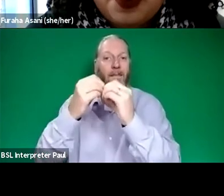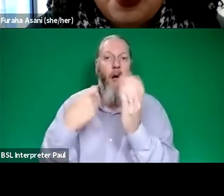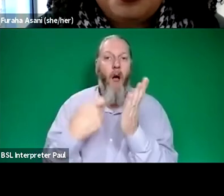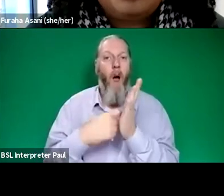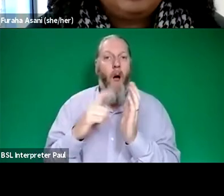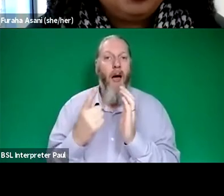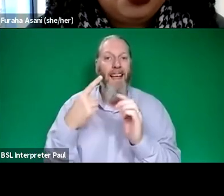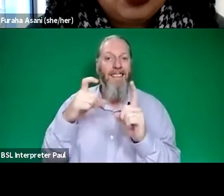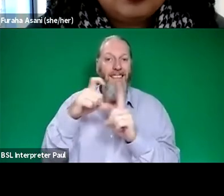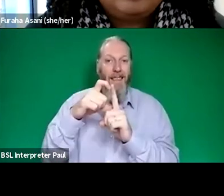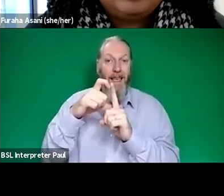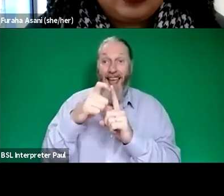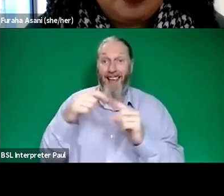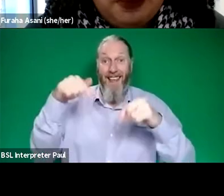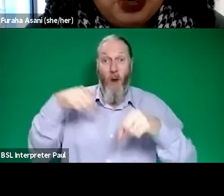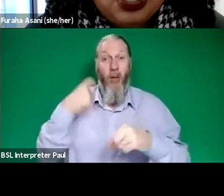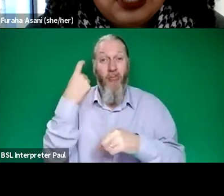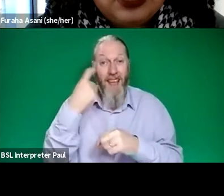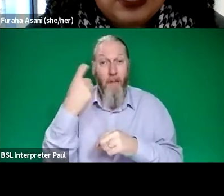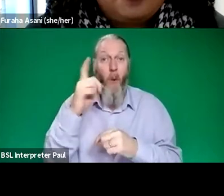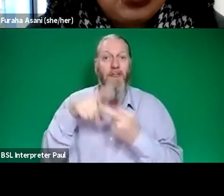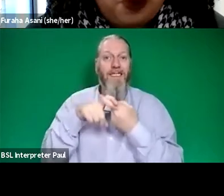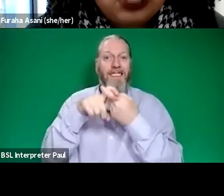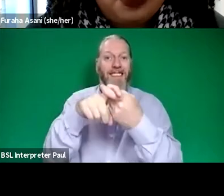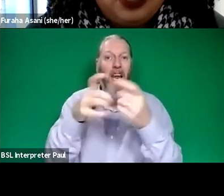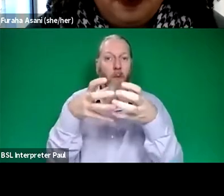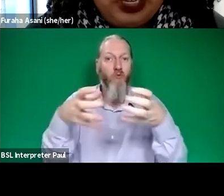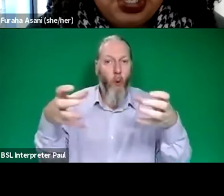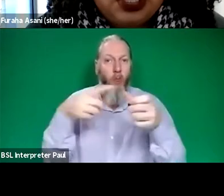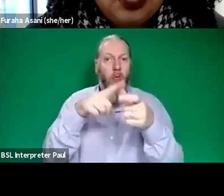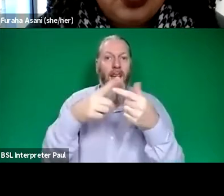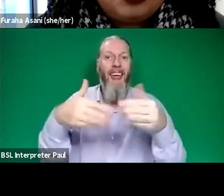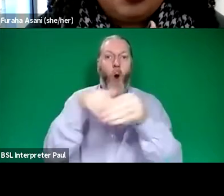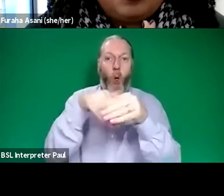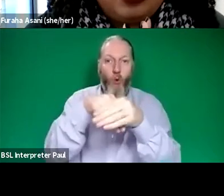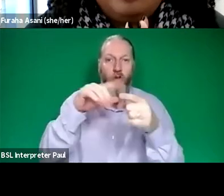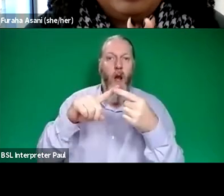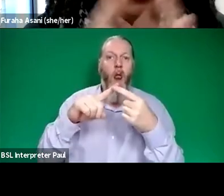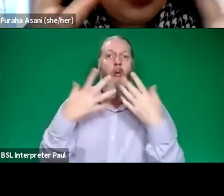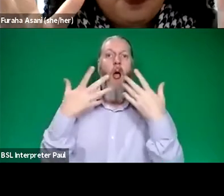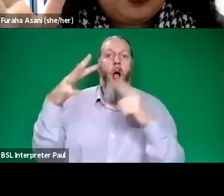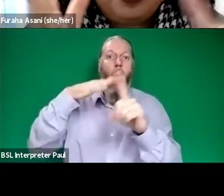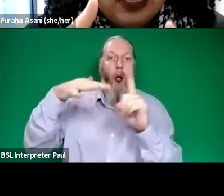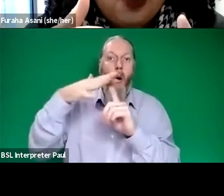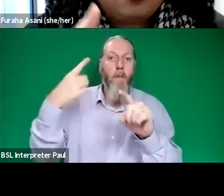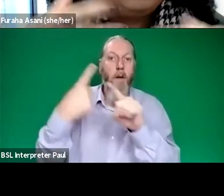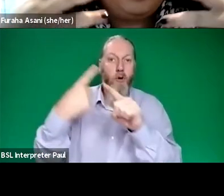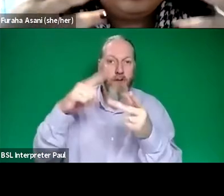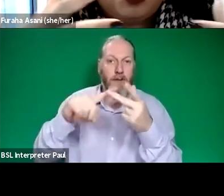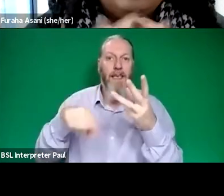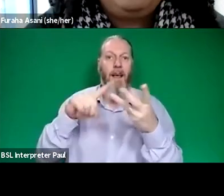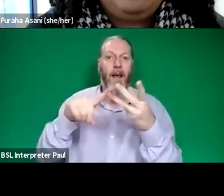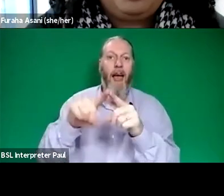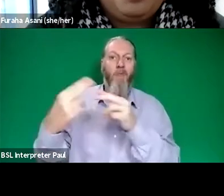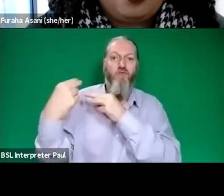sustainable growth, inclusion, climate emergencies, and responsible innovation. So today we're thinking also